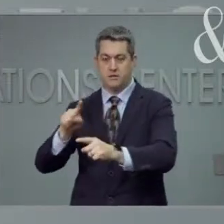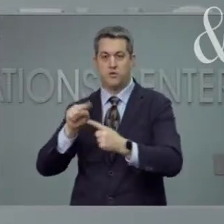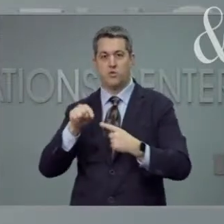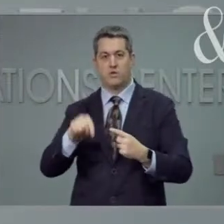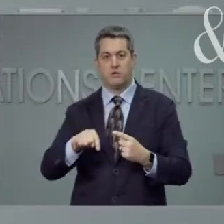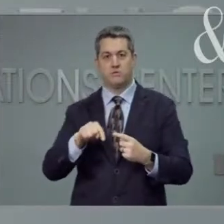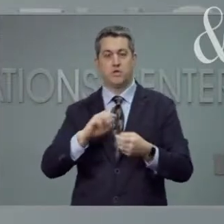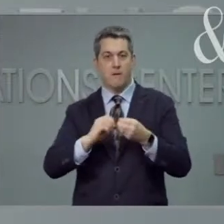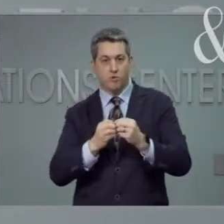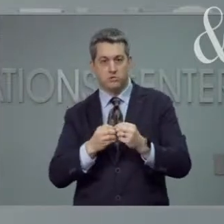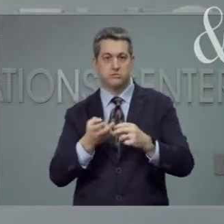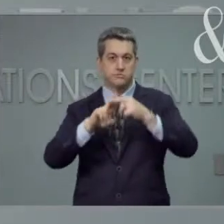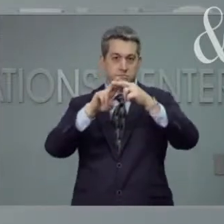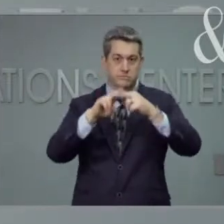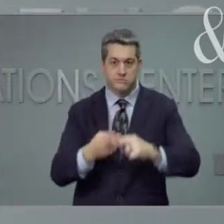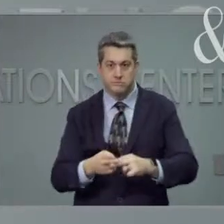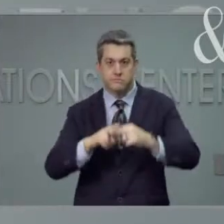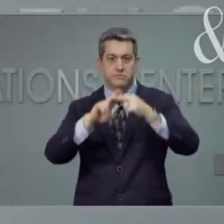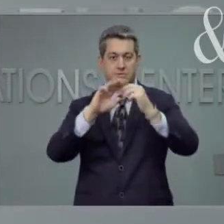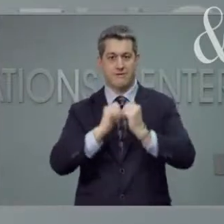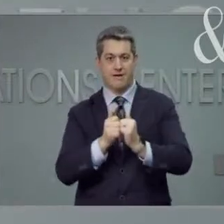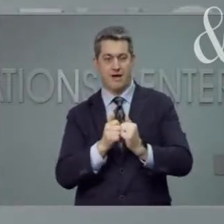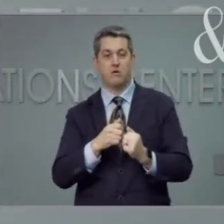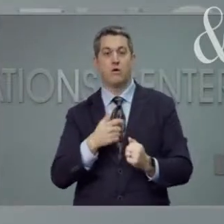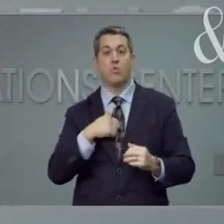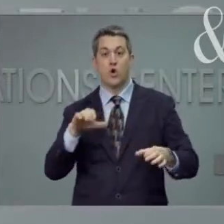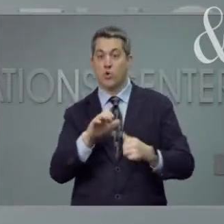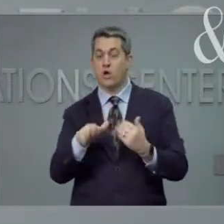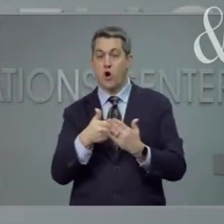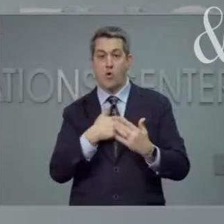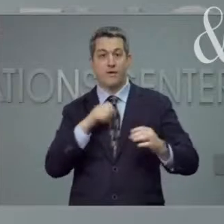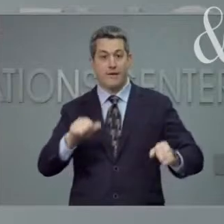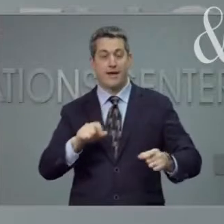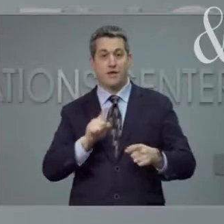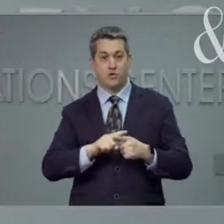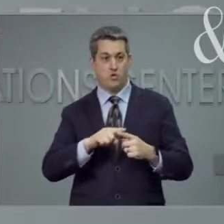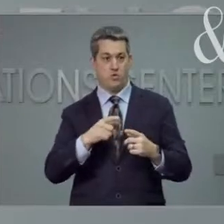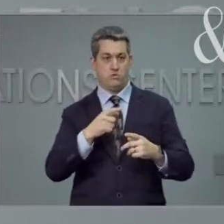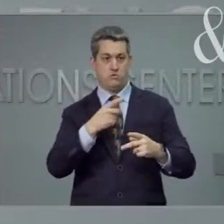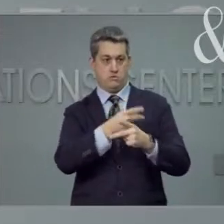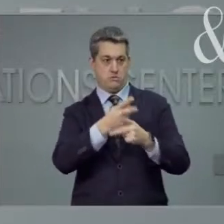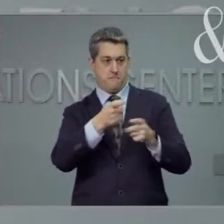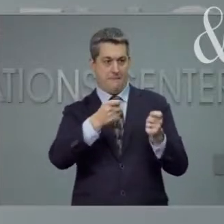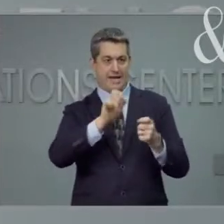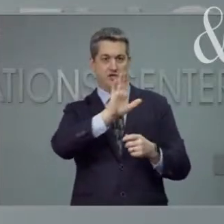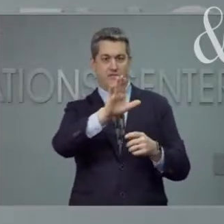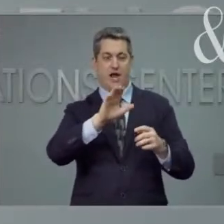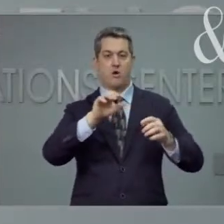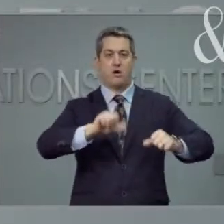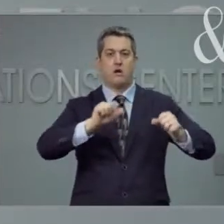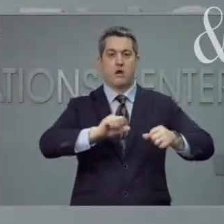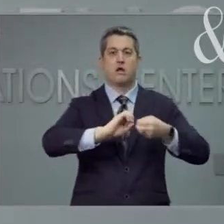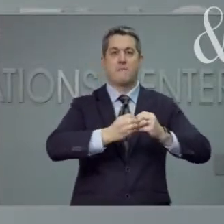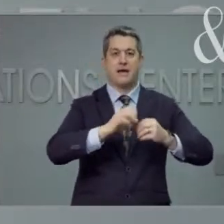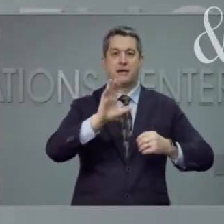things necessary to make sure that we can maintain capacity over a period of time. But what they're doing is that means that they